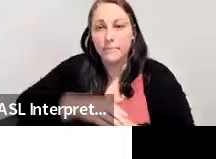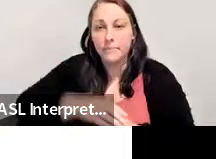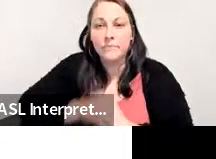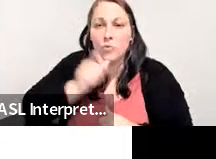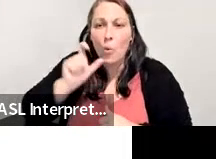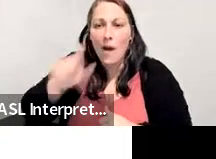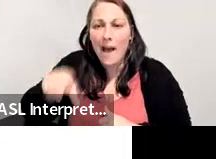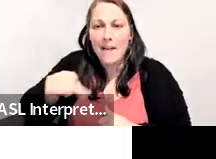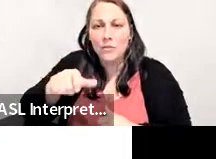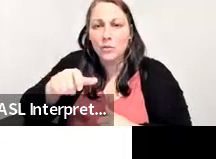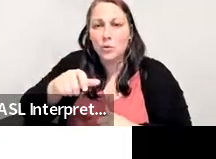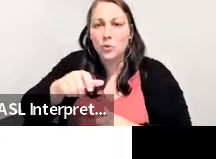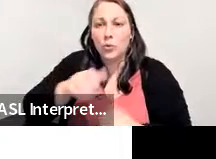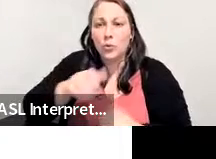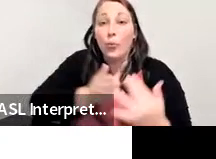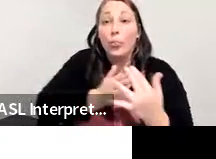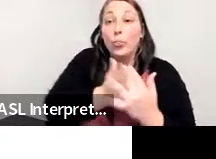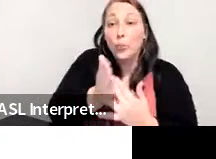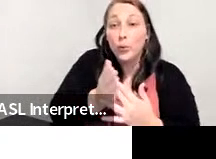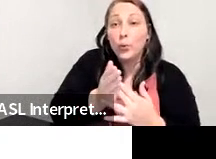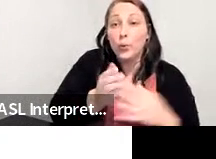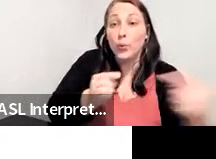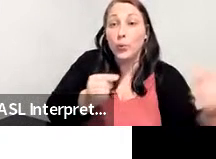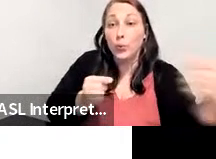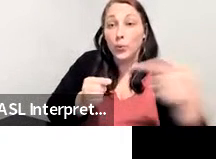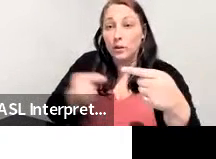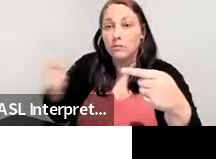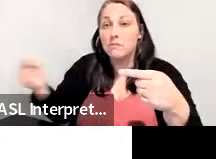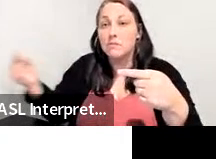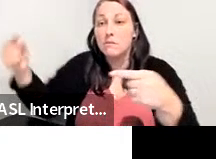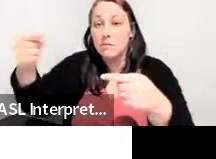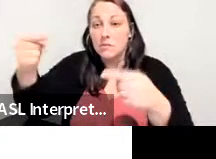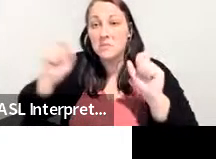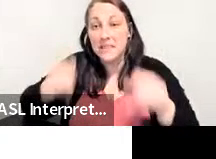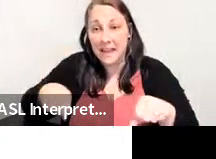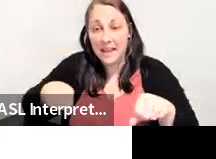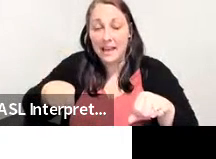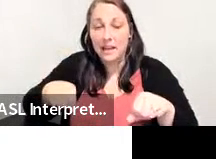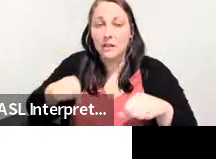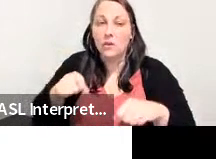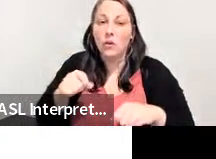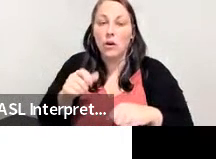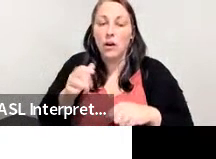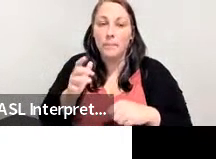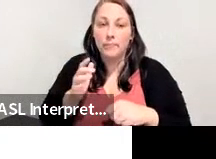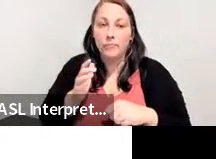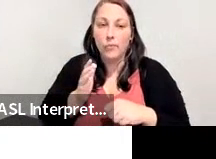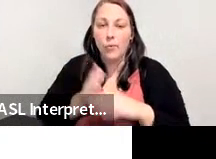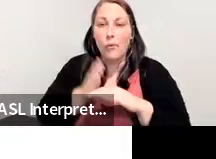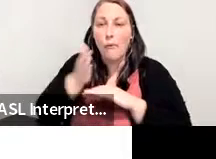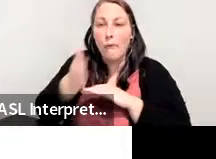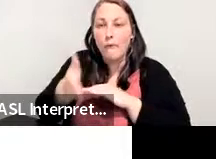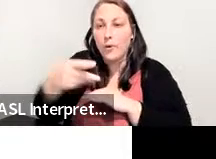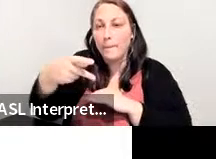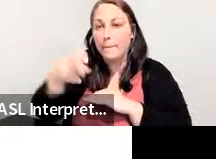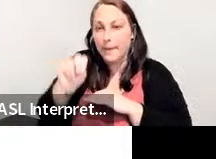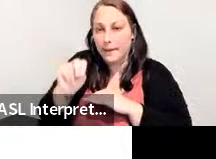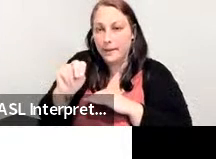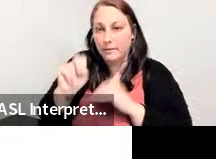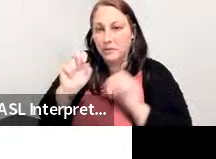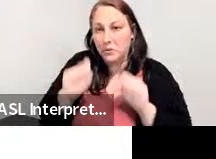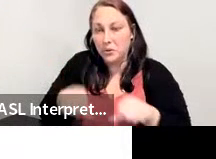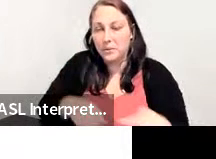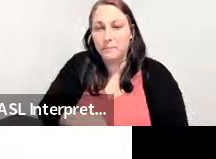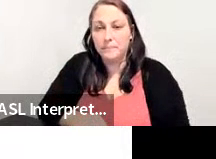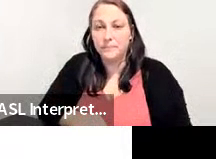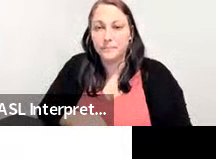necessarily having to go through, which you can do on many of the sites below, or you can cross through Penn Street as well, obviously. I would just